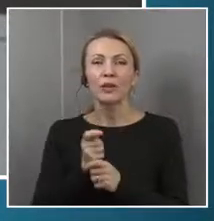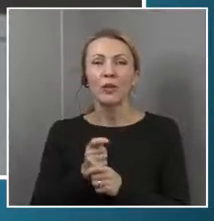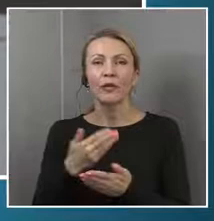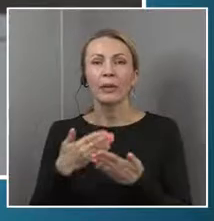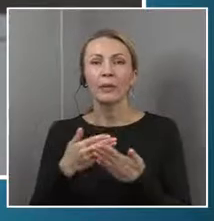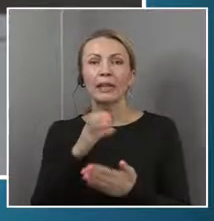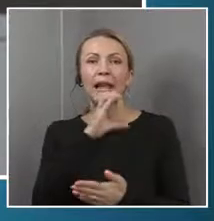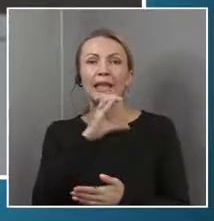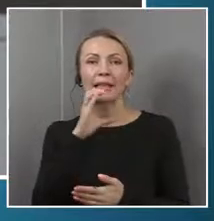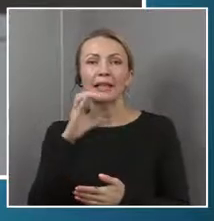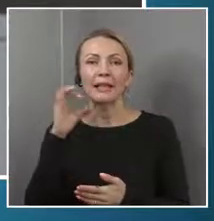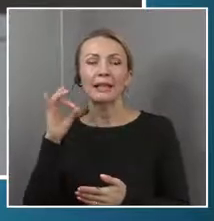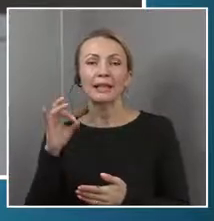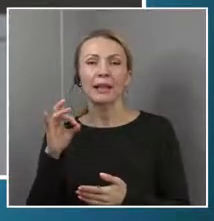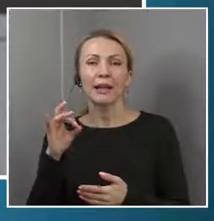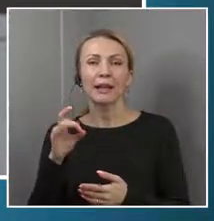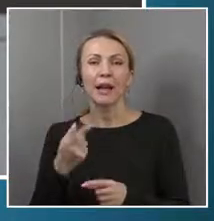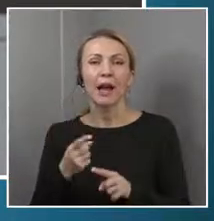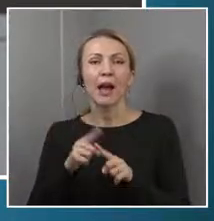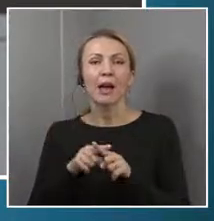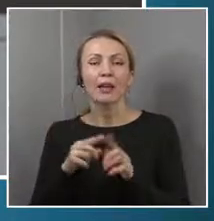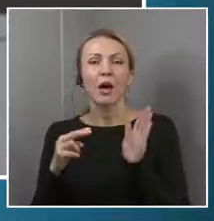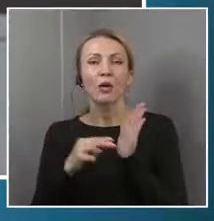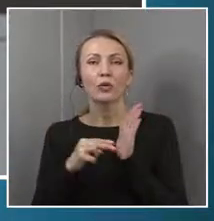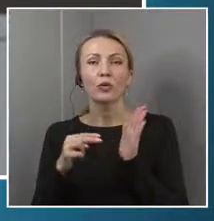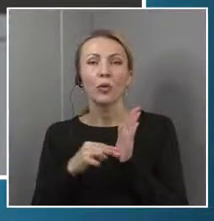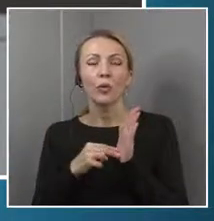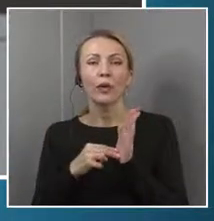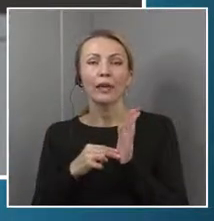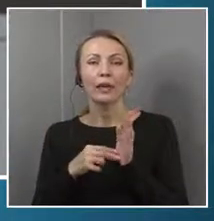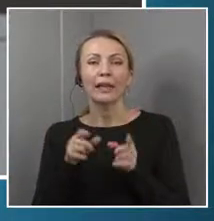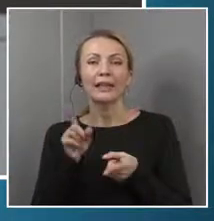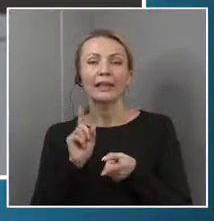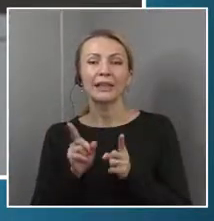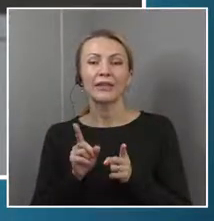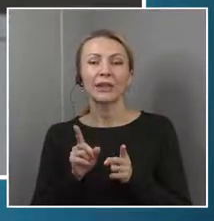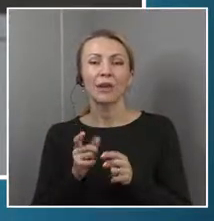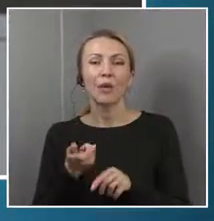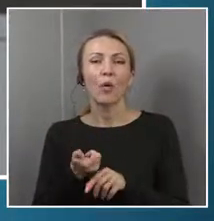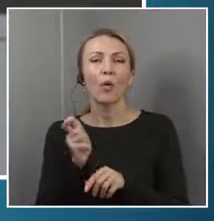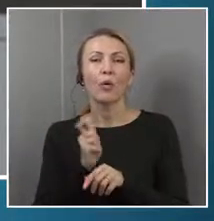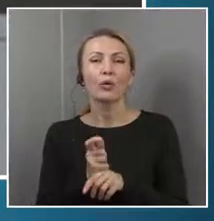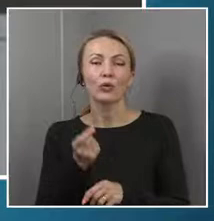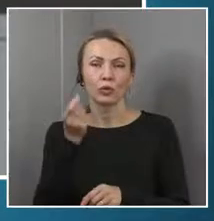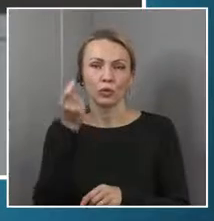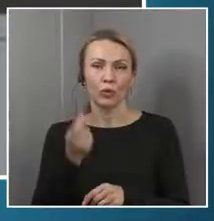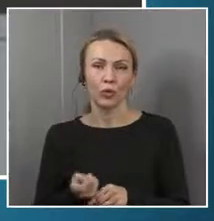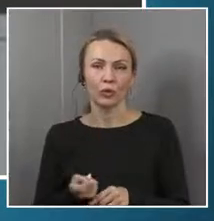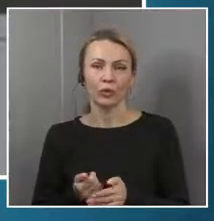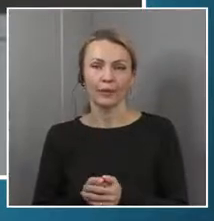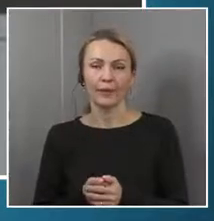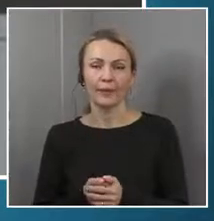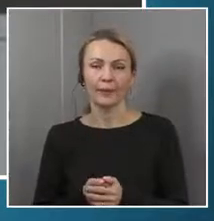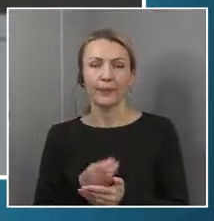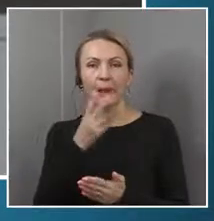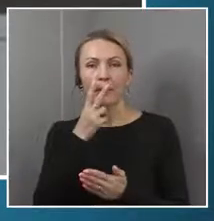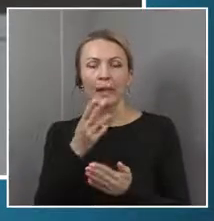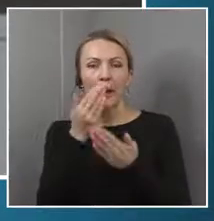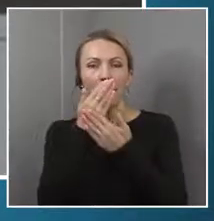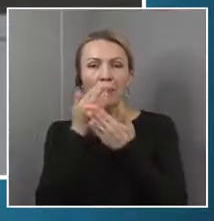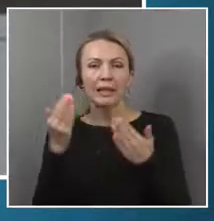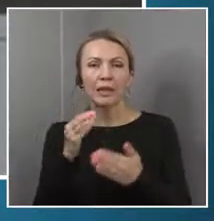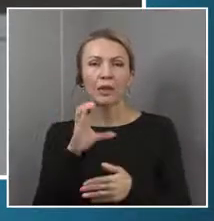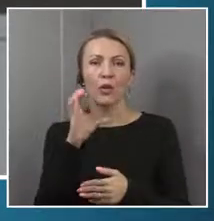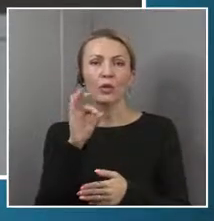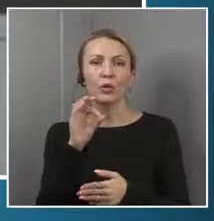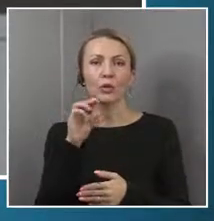So paintings that were made in the Soviet Union until 1980s, for instance. And they are very cheap. They're